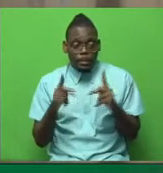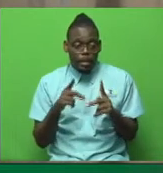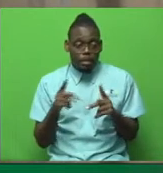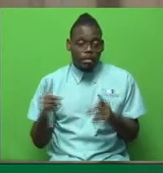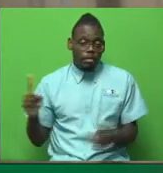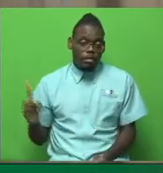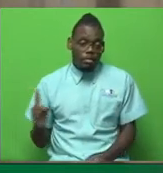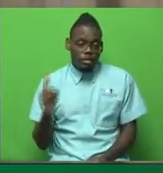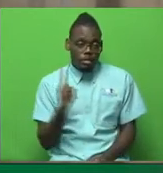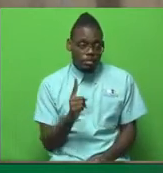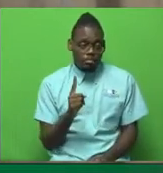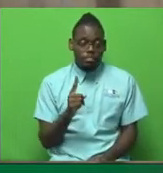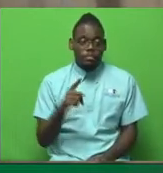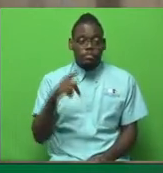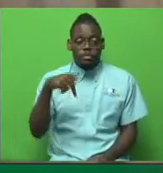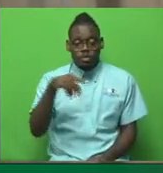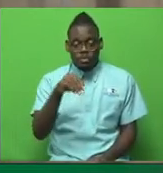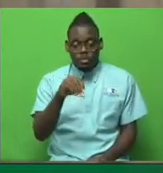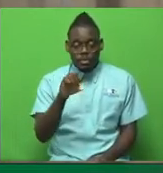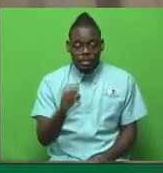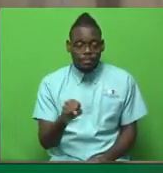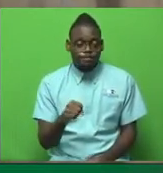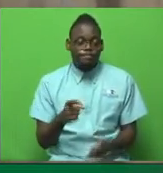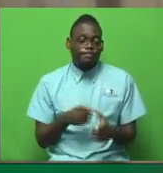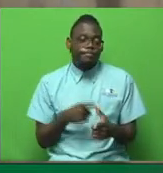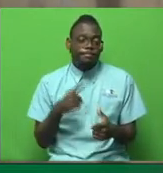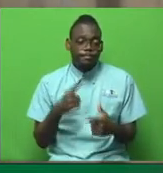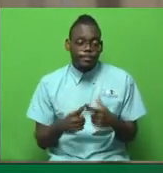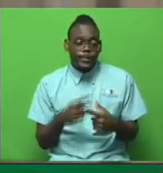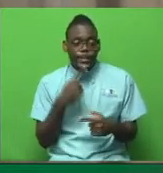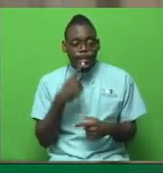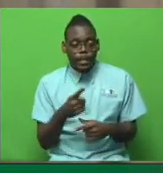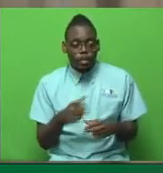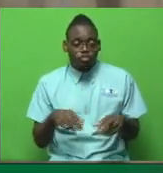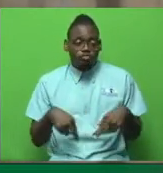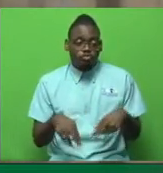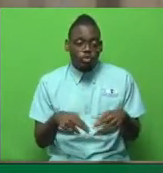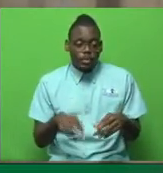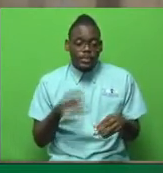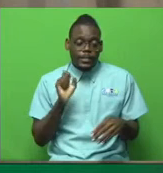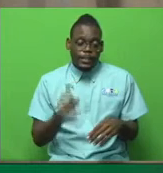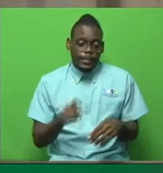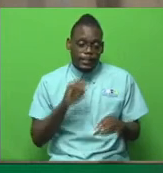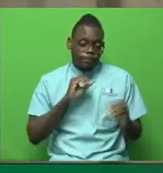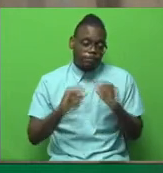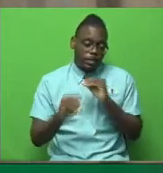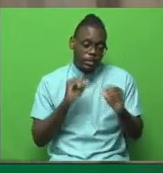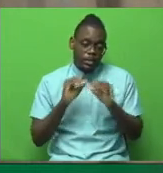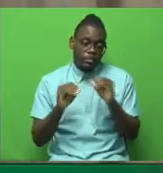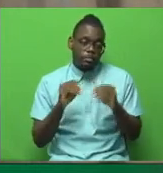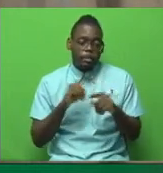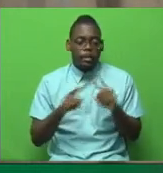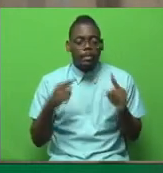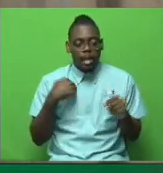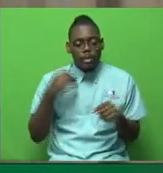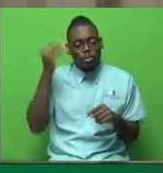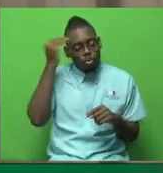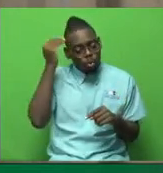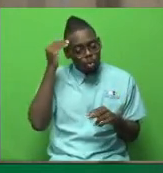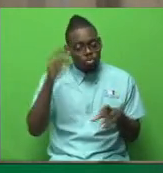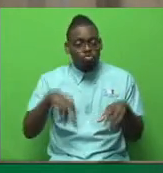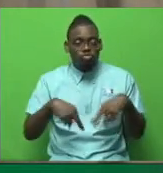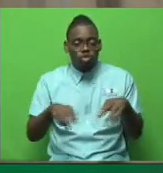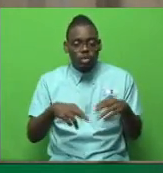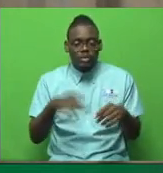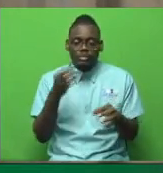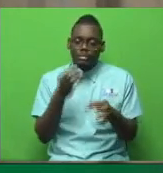I Trinidad and Tobago to be talking about Road rehabilitation programs when they know that is a simple matter